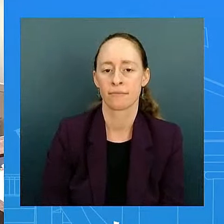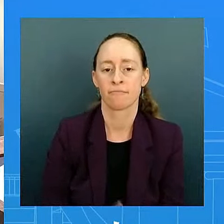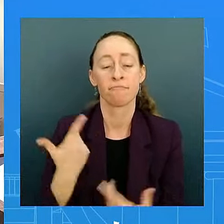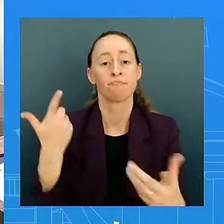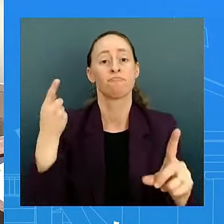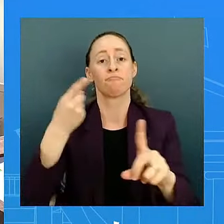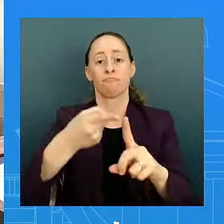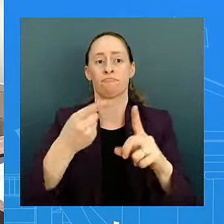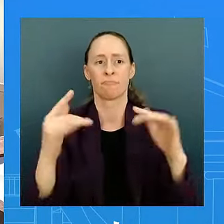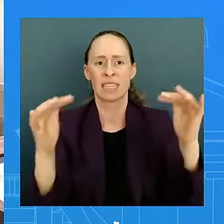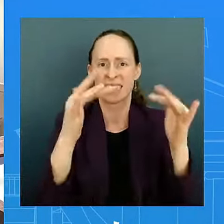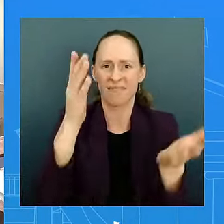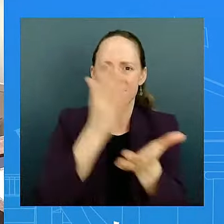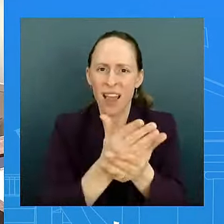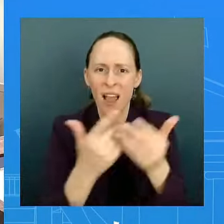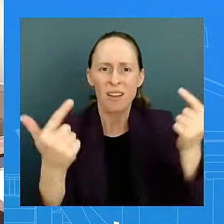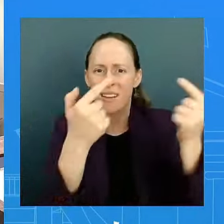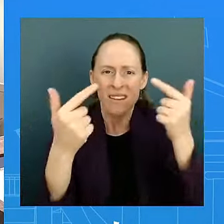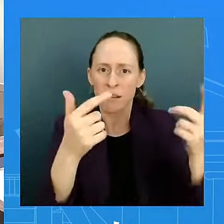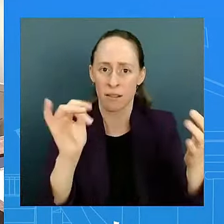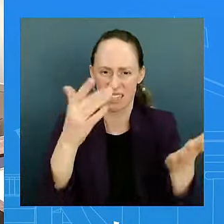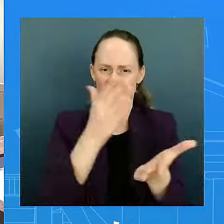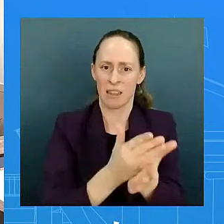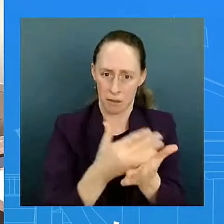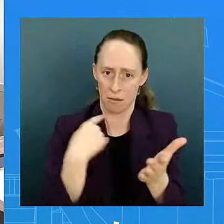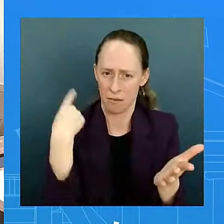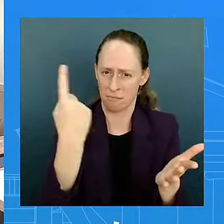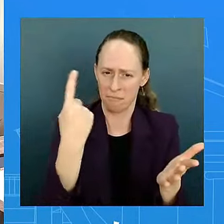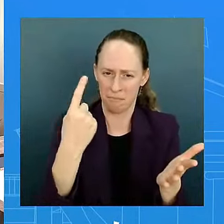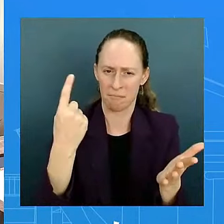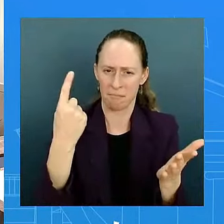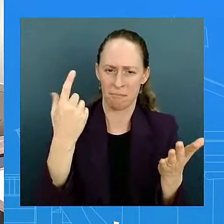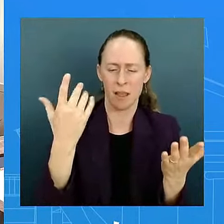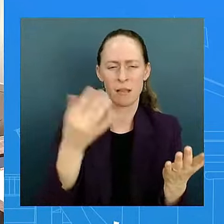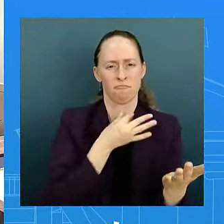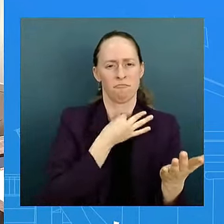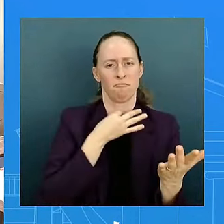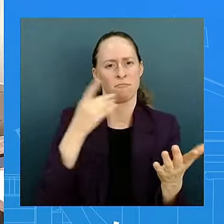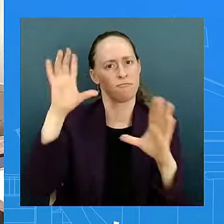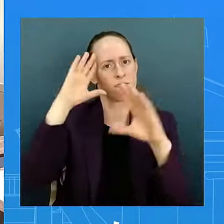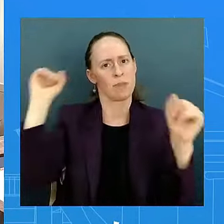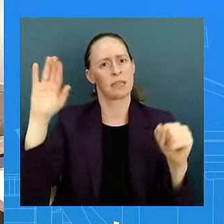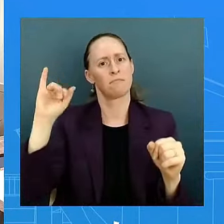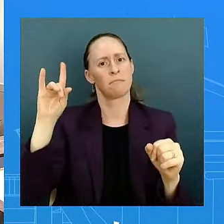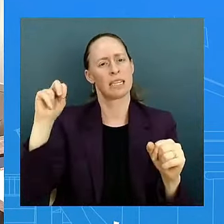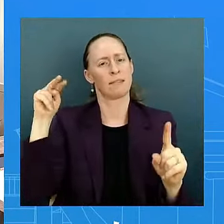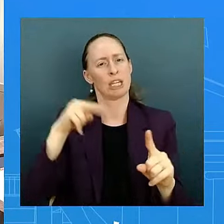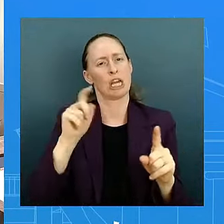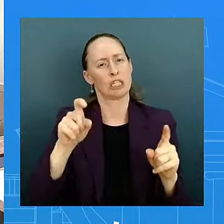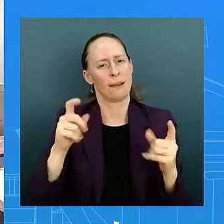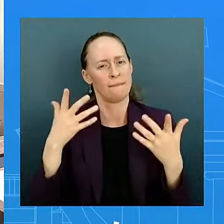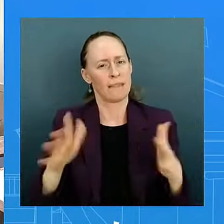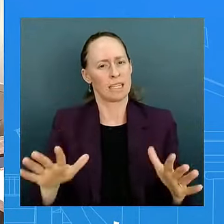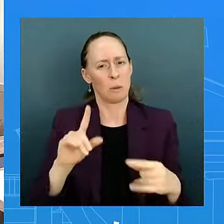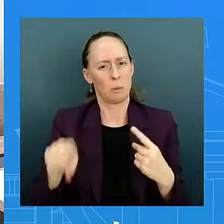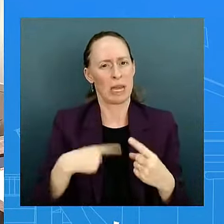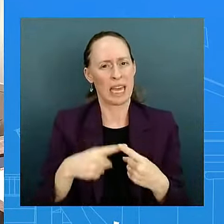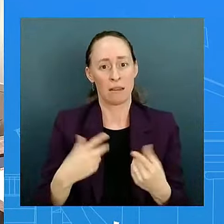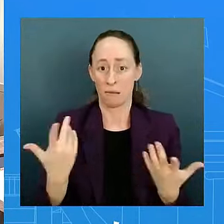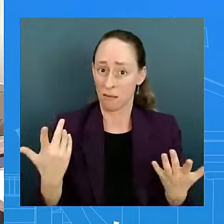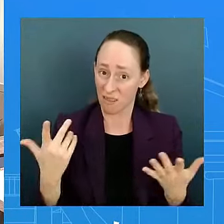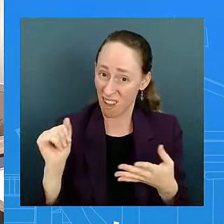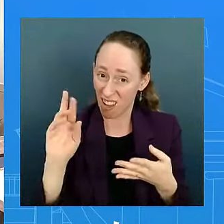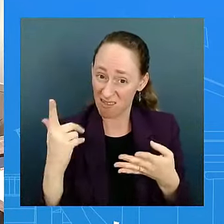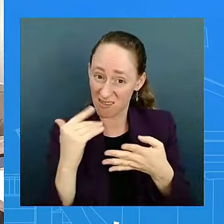President Biden's current timeline? It's now, you know, almost middle of August. Does he think he can get this done by the end of his term, or what